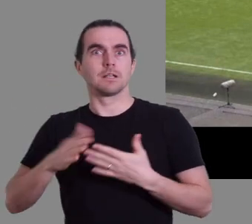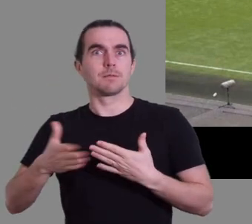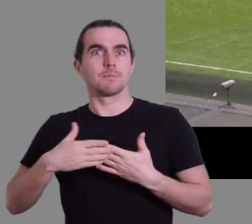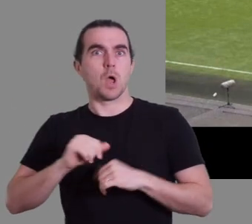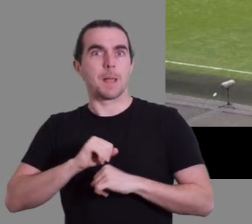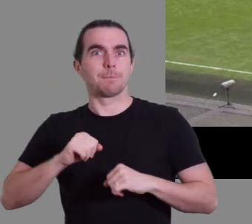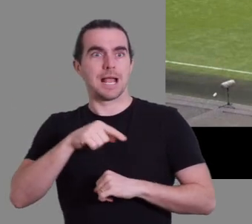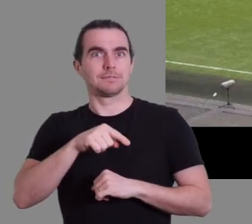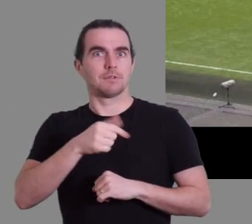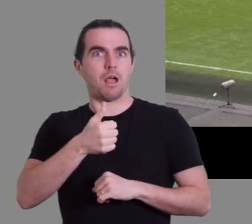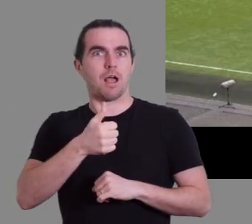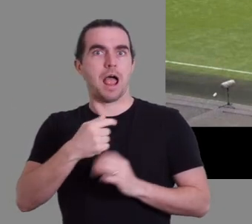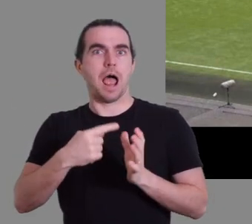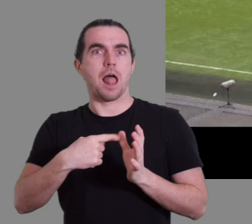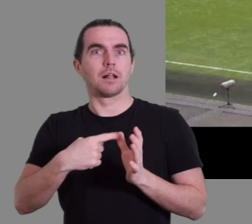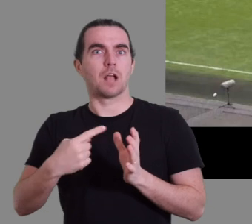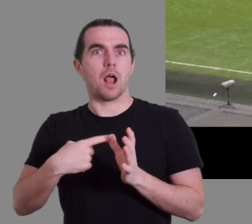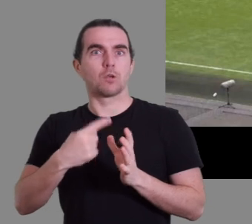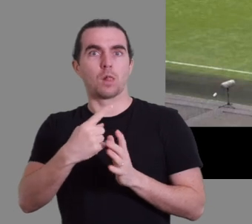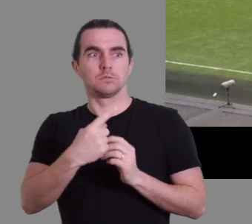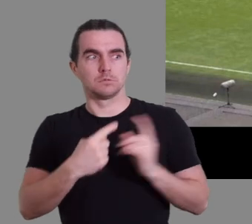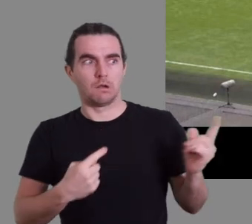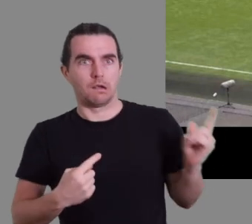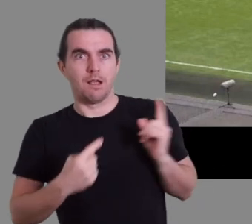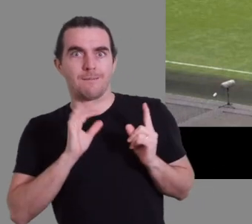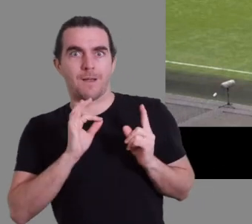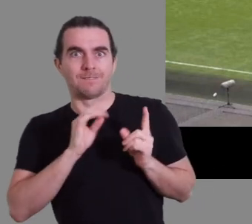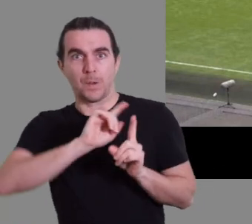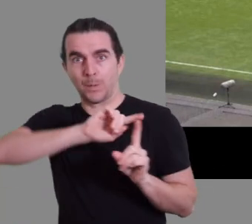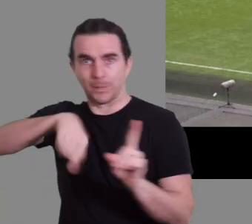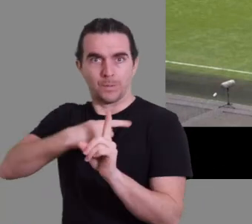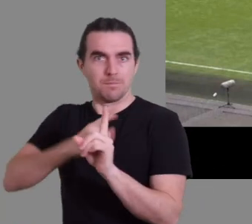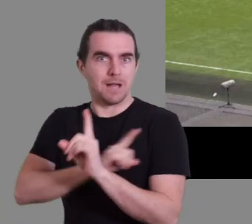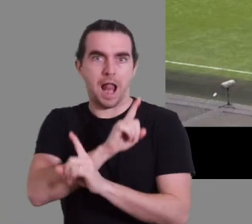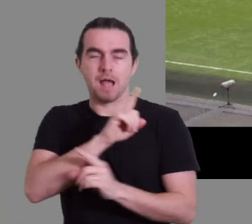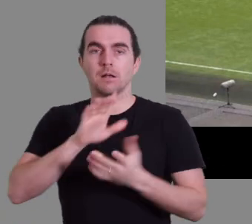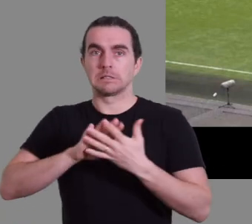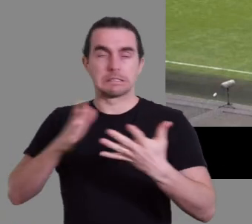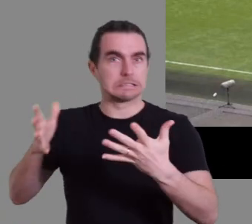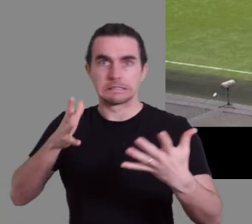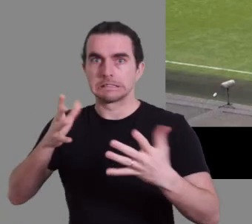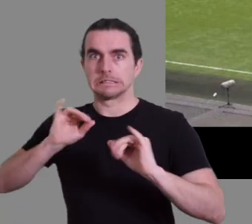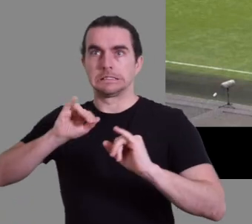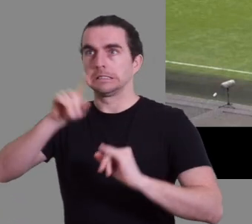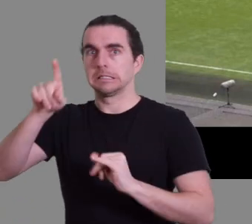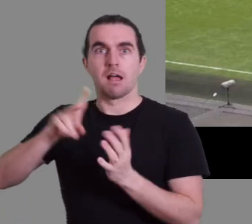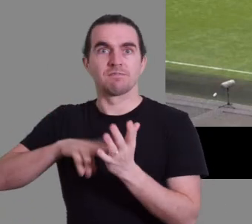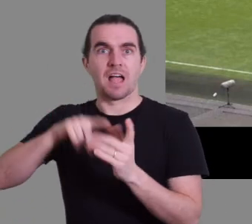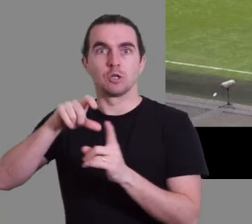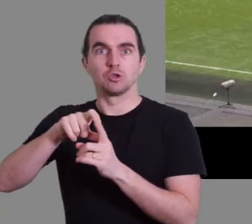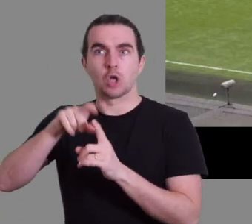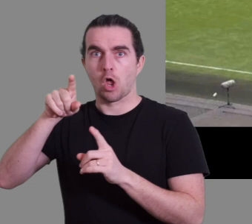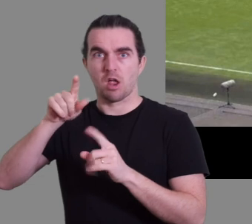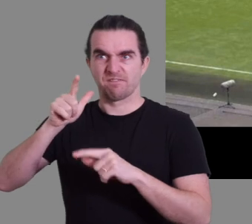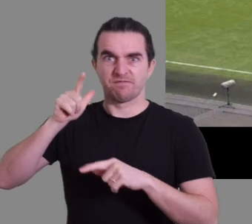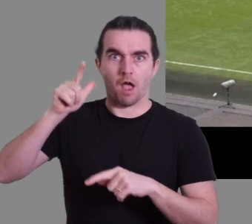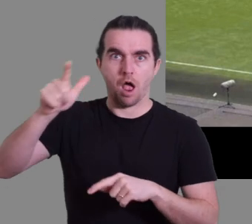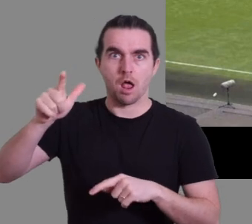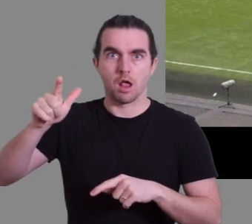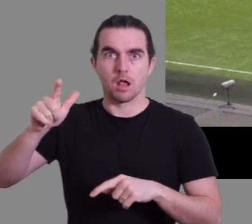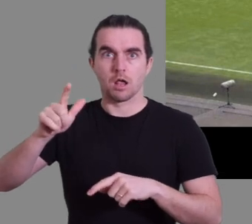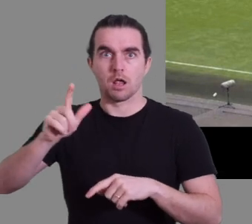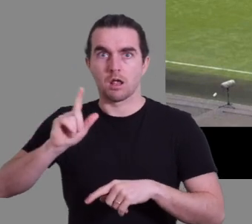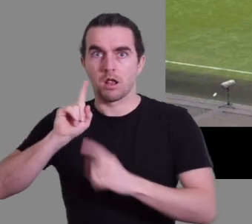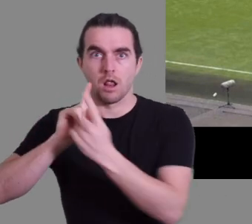more space behind Alexander-Arnold. But also it means he's a bit detached from Van Dijk over the far side. There's like 25